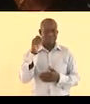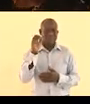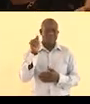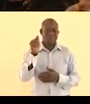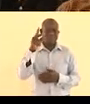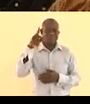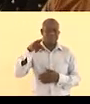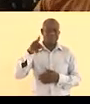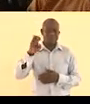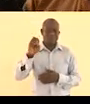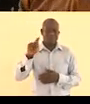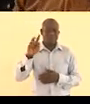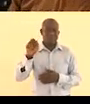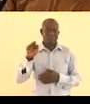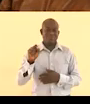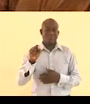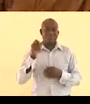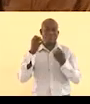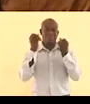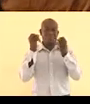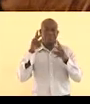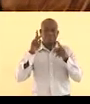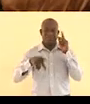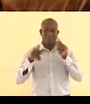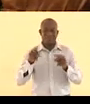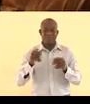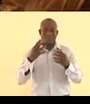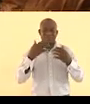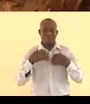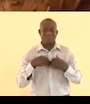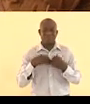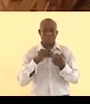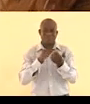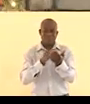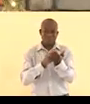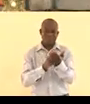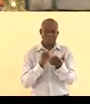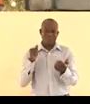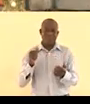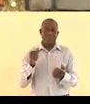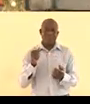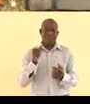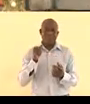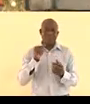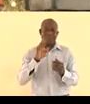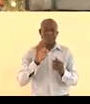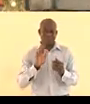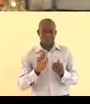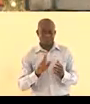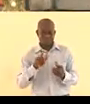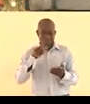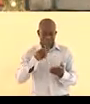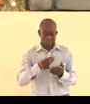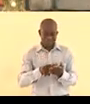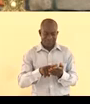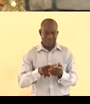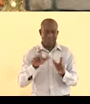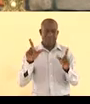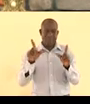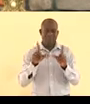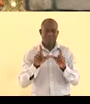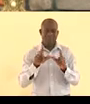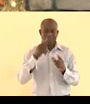reduced to the dust by sexual appetite. The church knew it at the beginning and makes its priests to take the